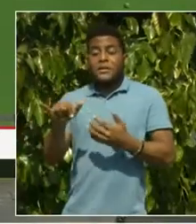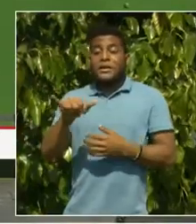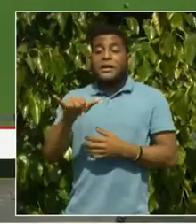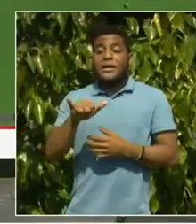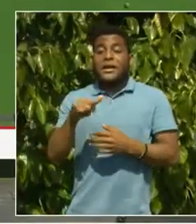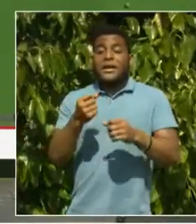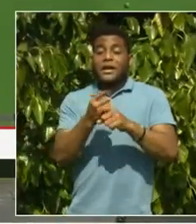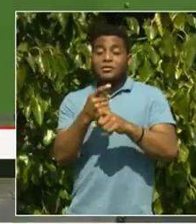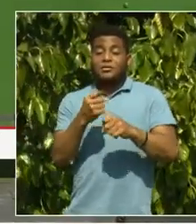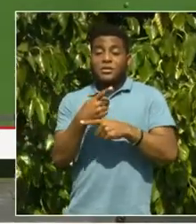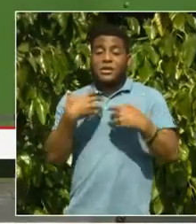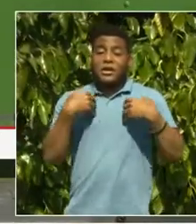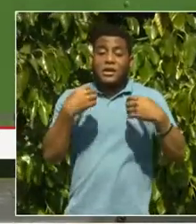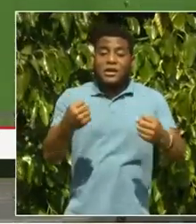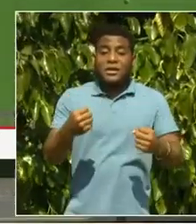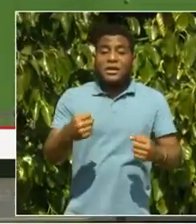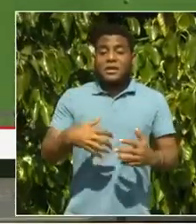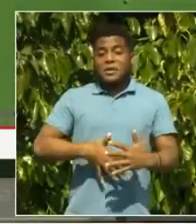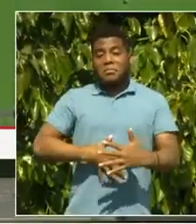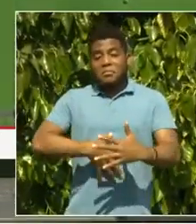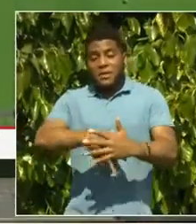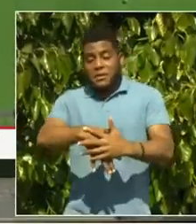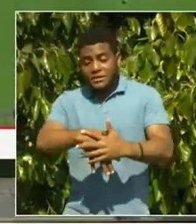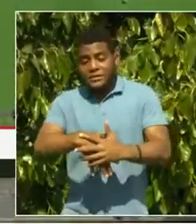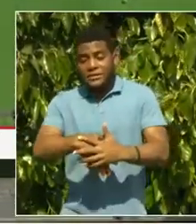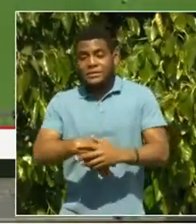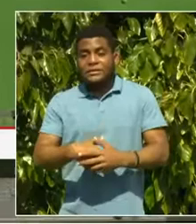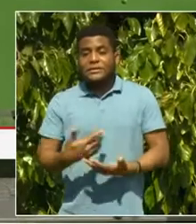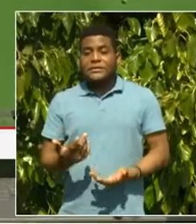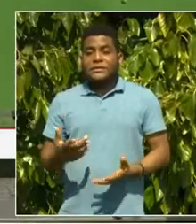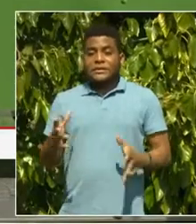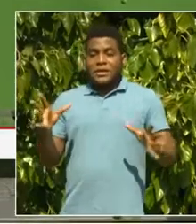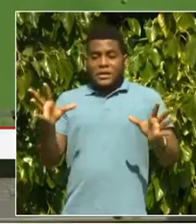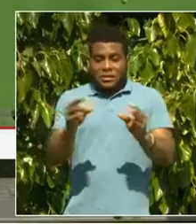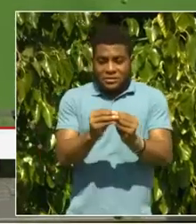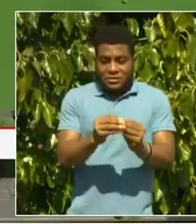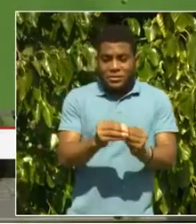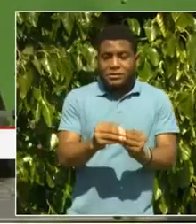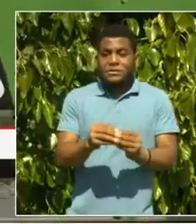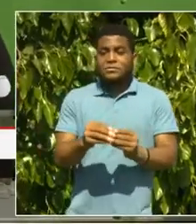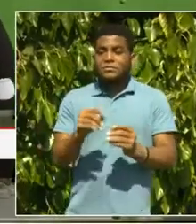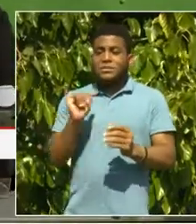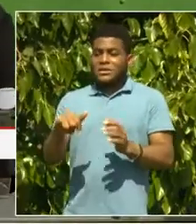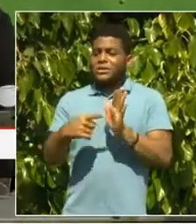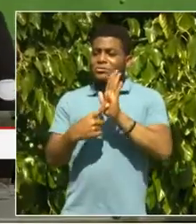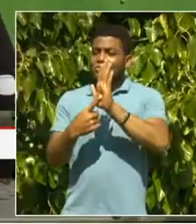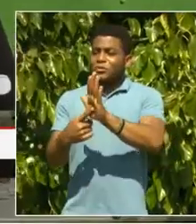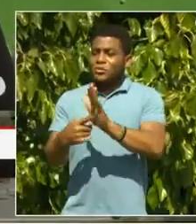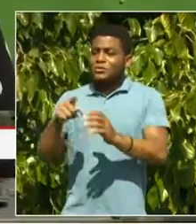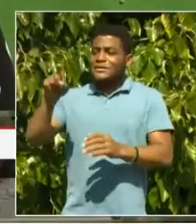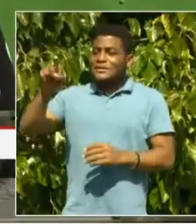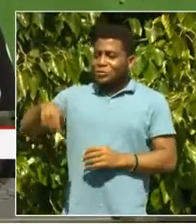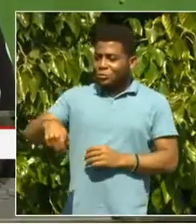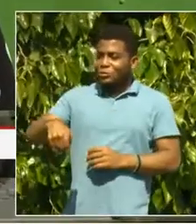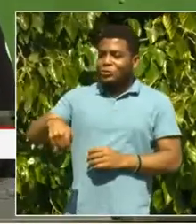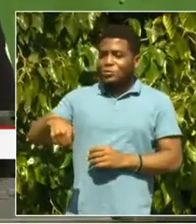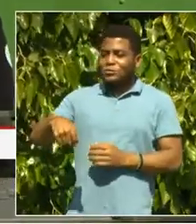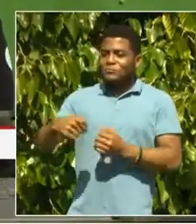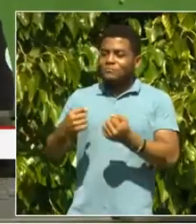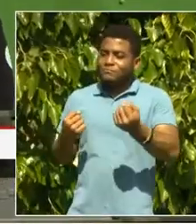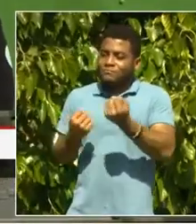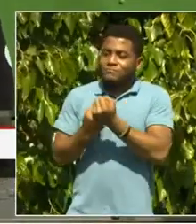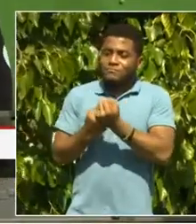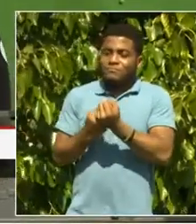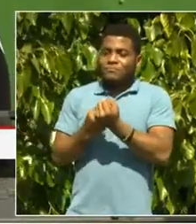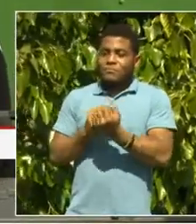Summit, also prioritizes the elimination of healthcare disparities for those of different